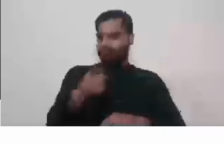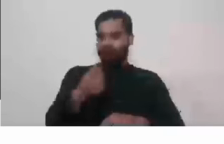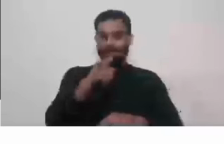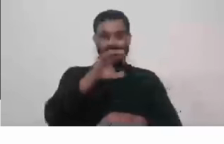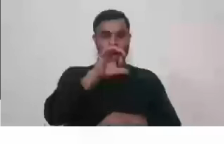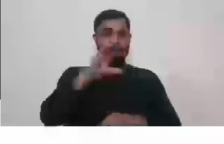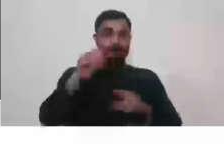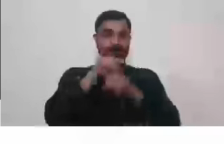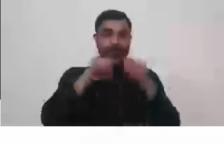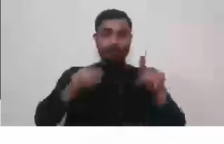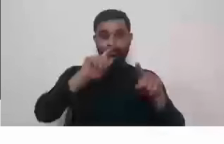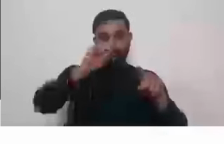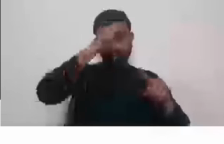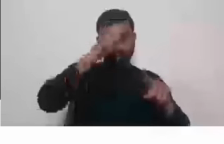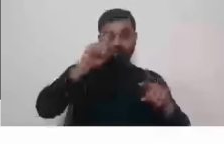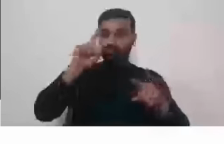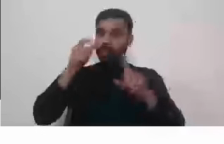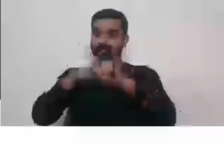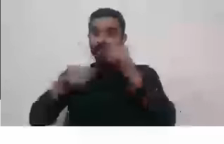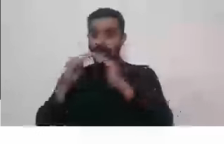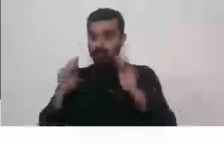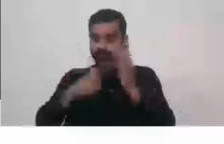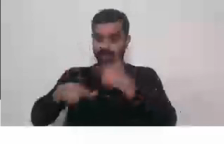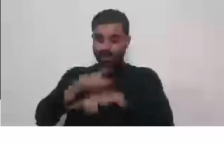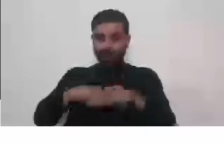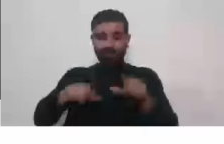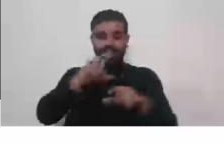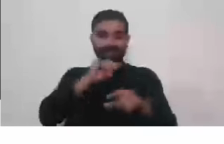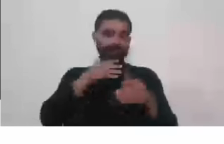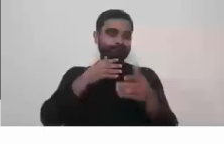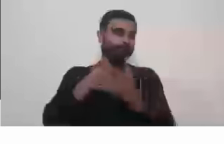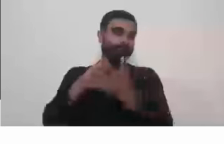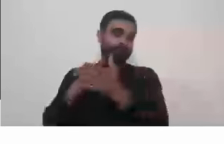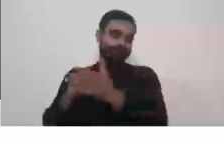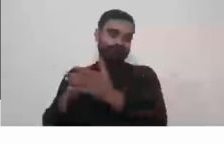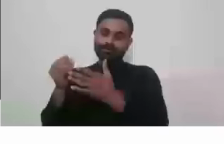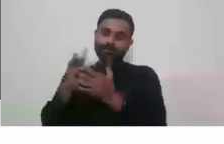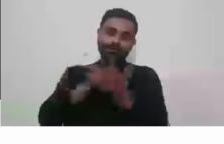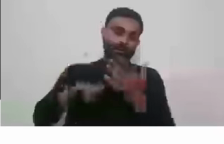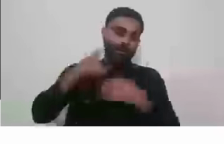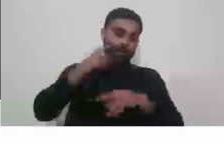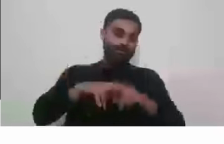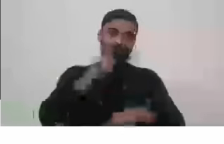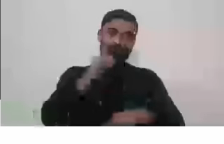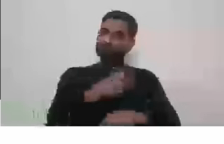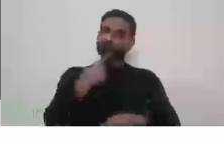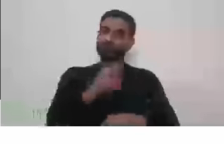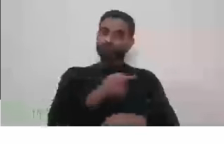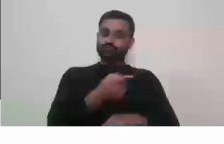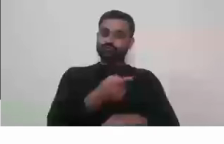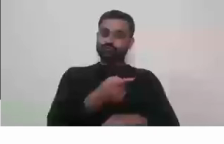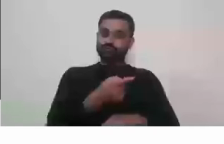90% English and 10% home language, that might be really challenging in some context. If I say, no, you should use